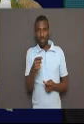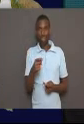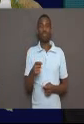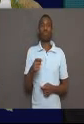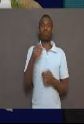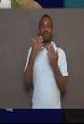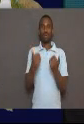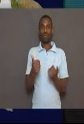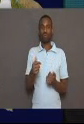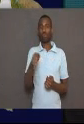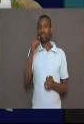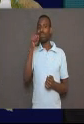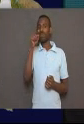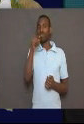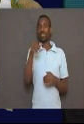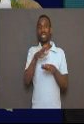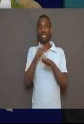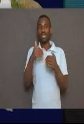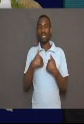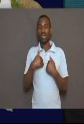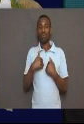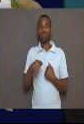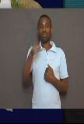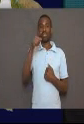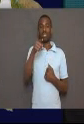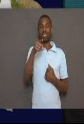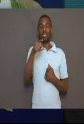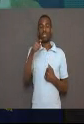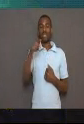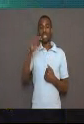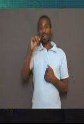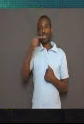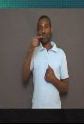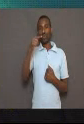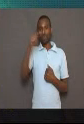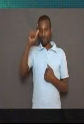tube and back into the reservoir.